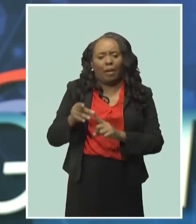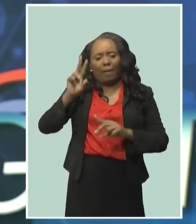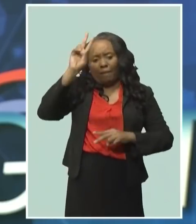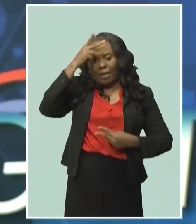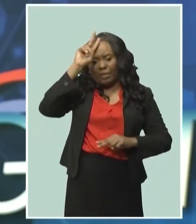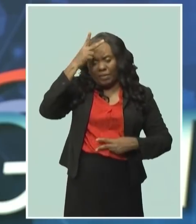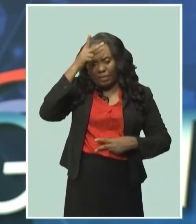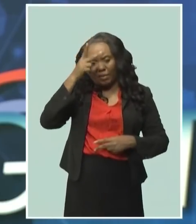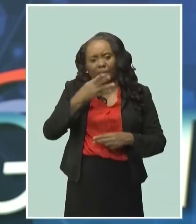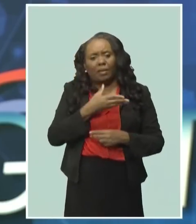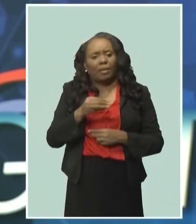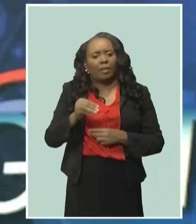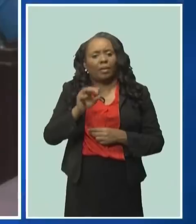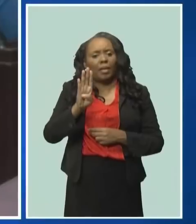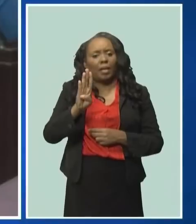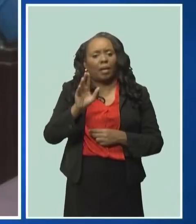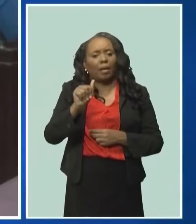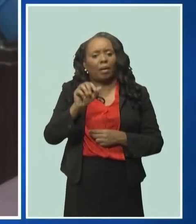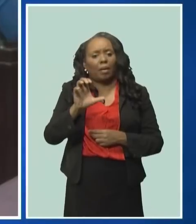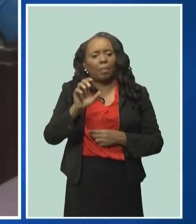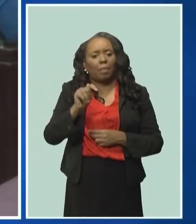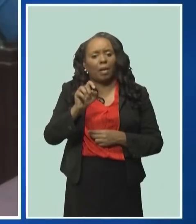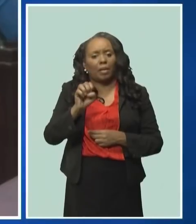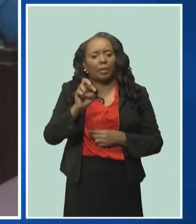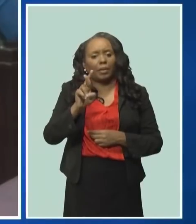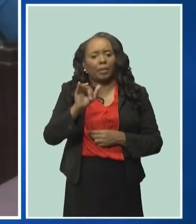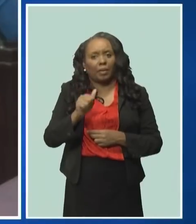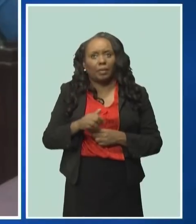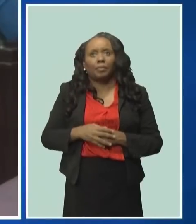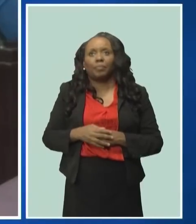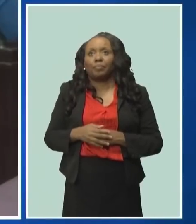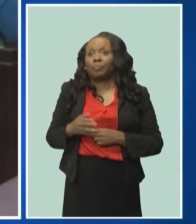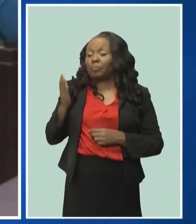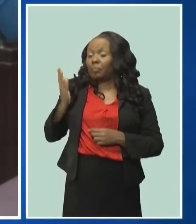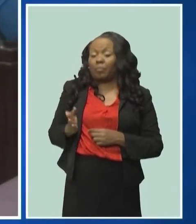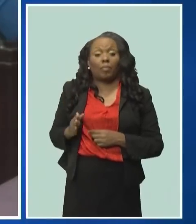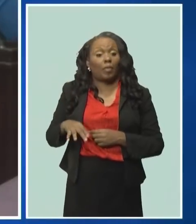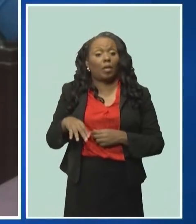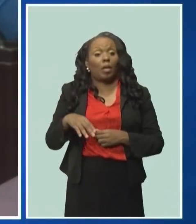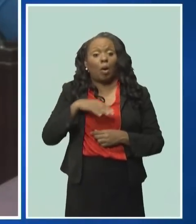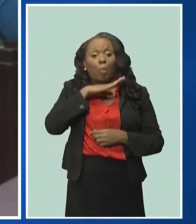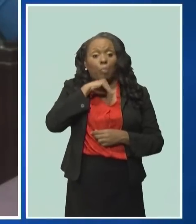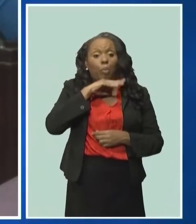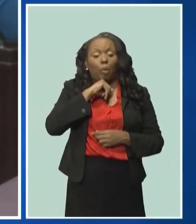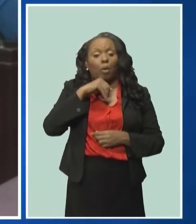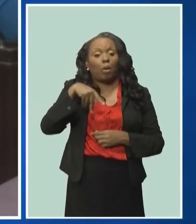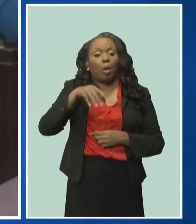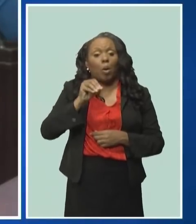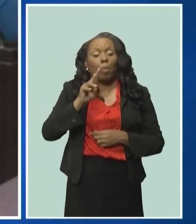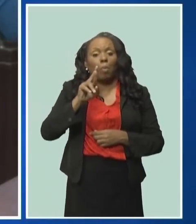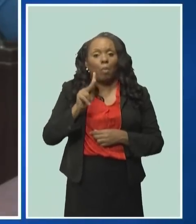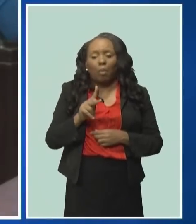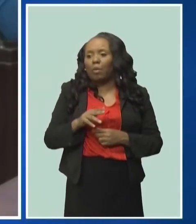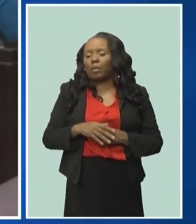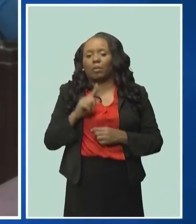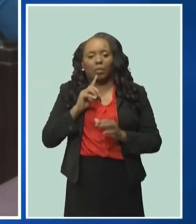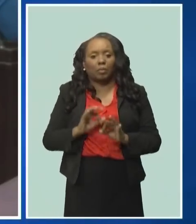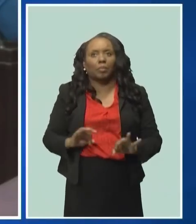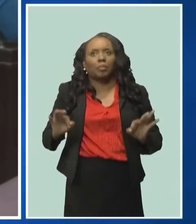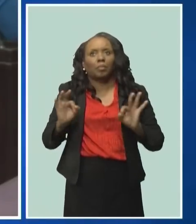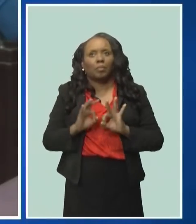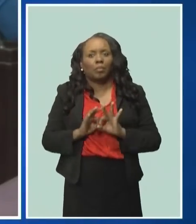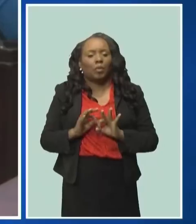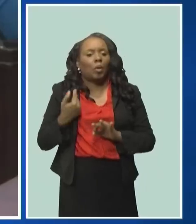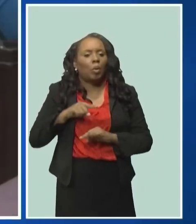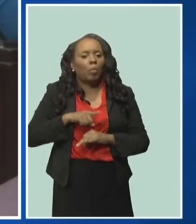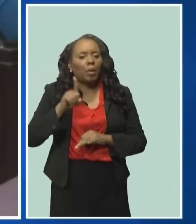bacteria. We talked about the responsibility of the port being security and commerce. Part of security is